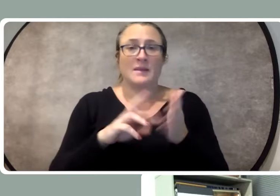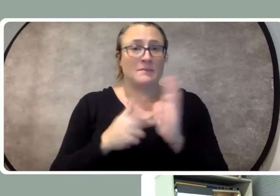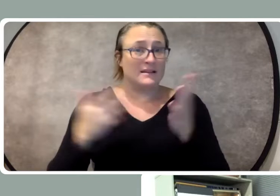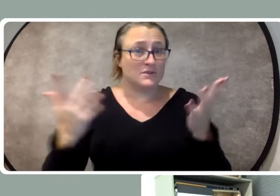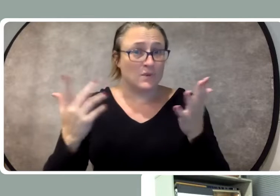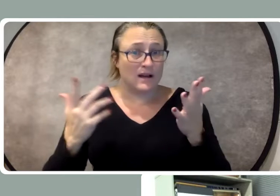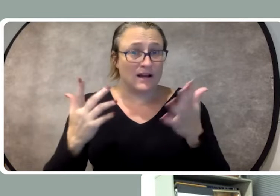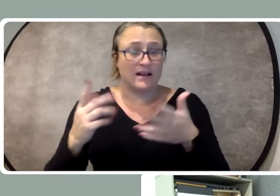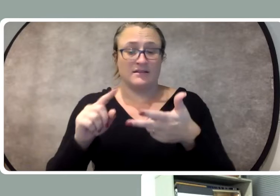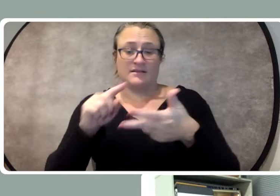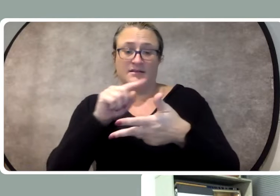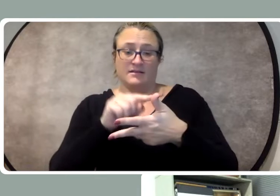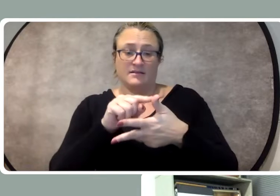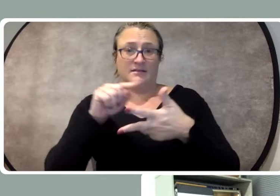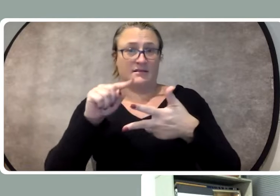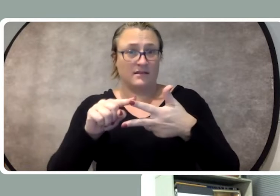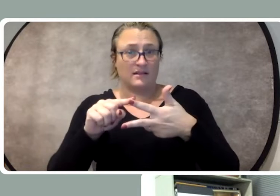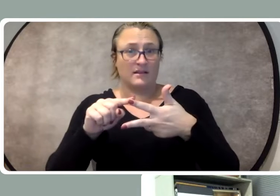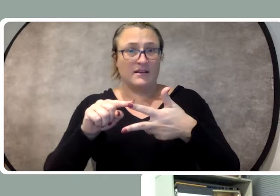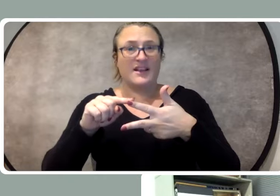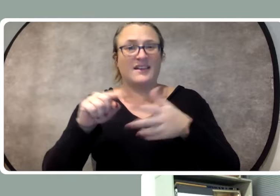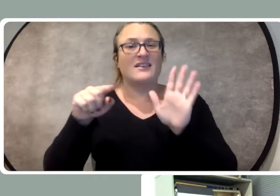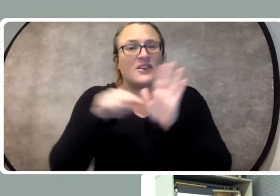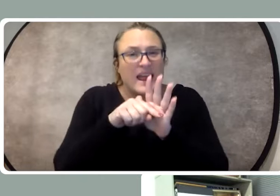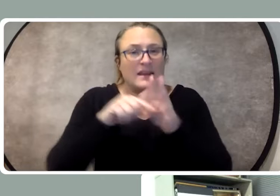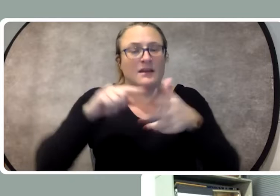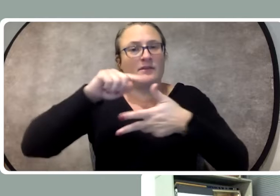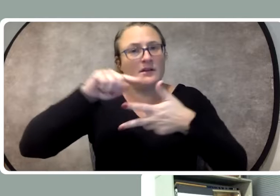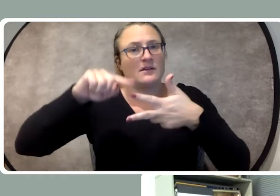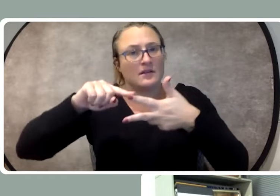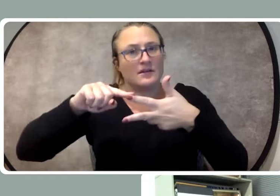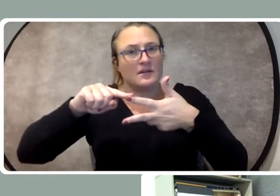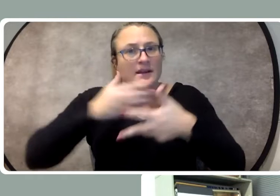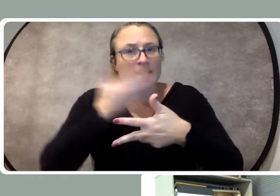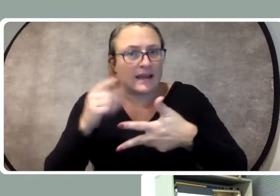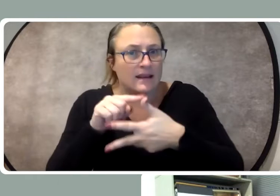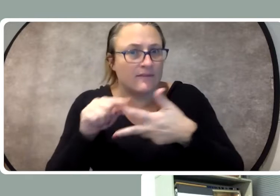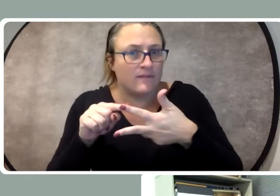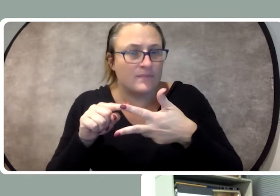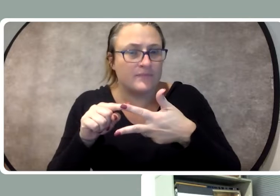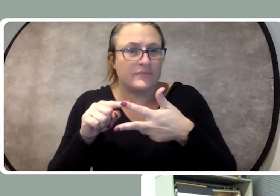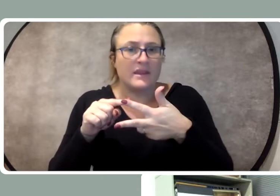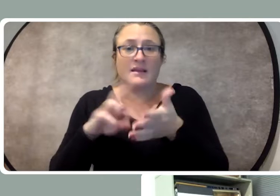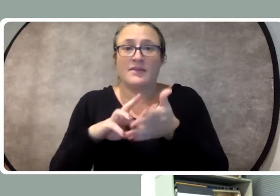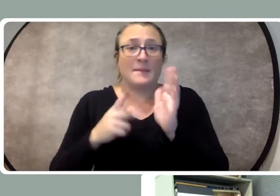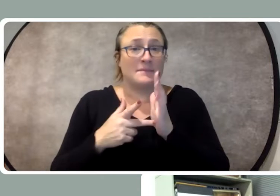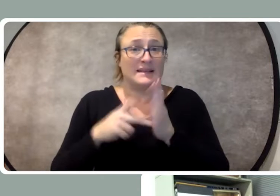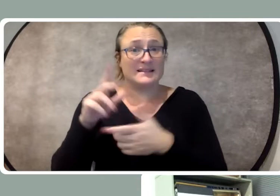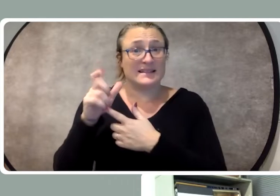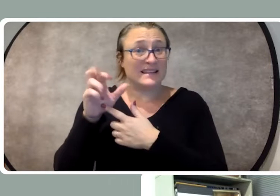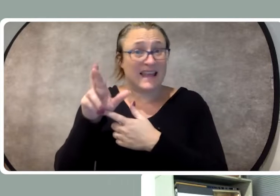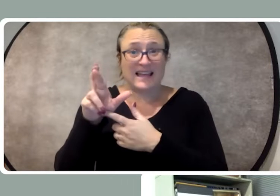receptor, progesterone receptors are negative. And so in very simple terms, the cancer is not being fed